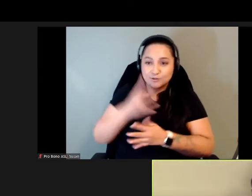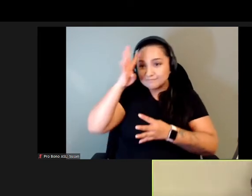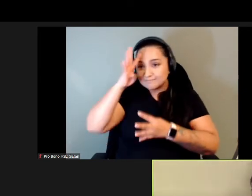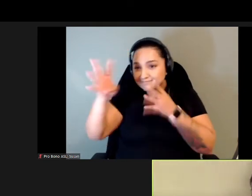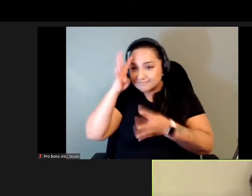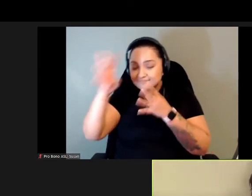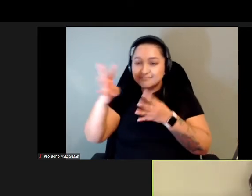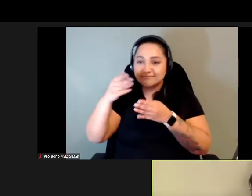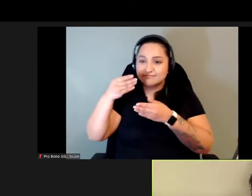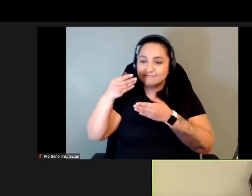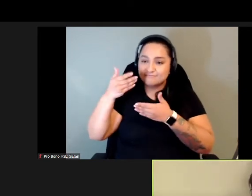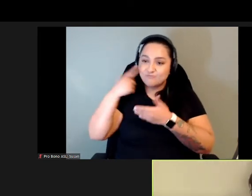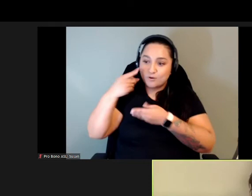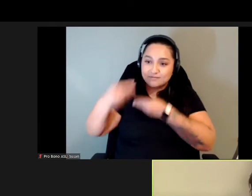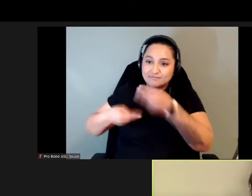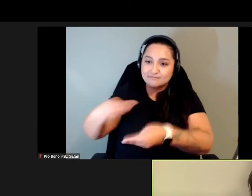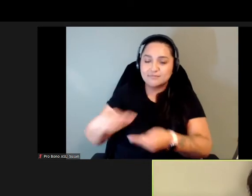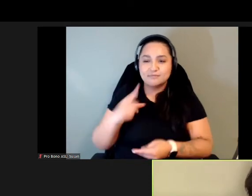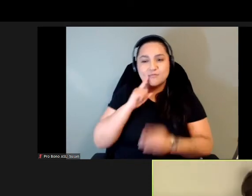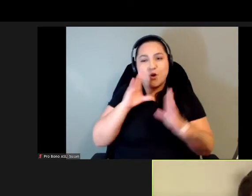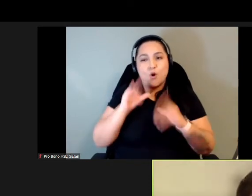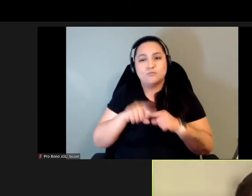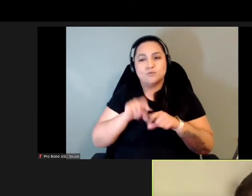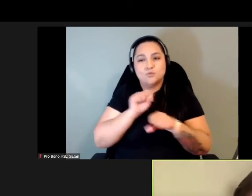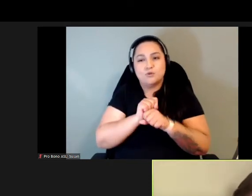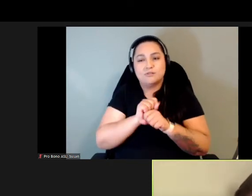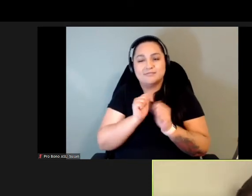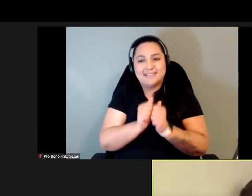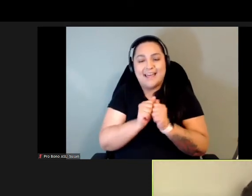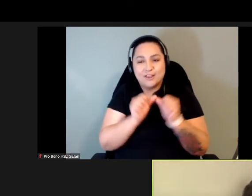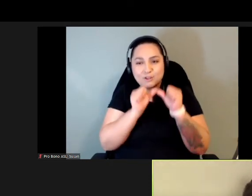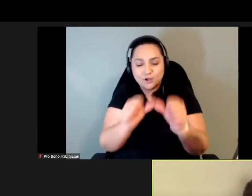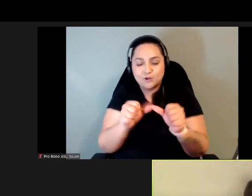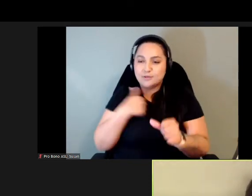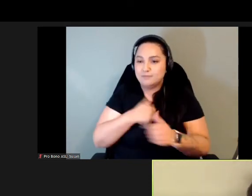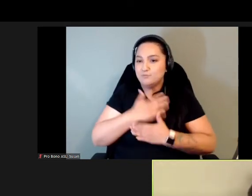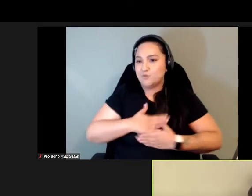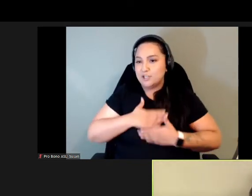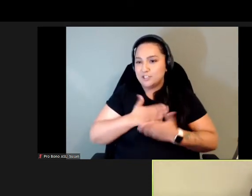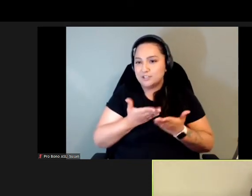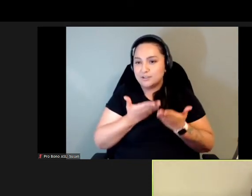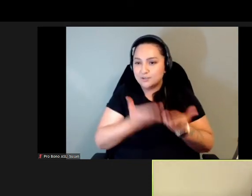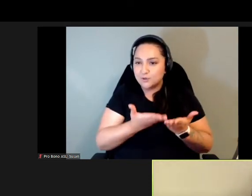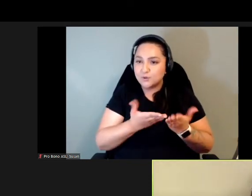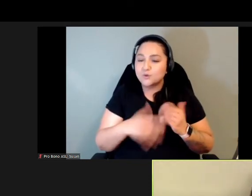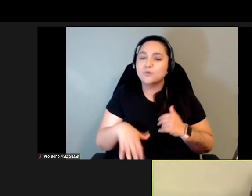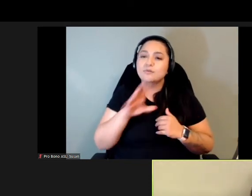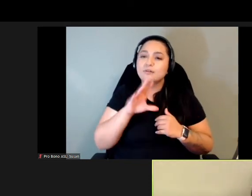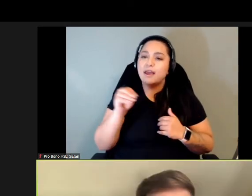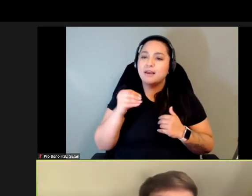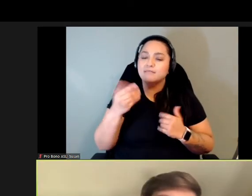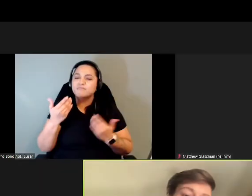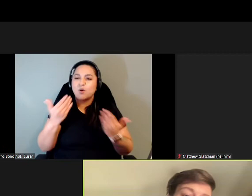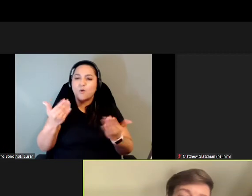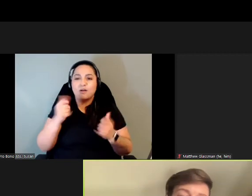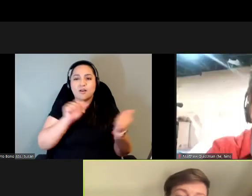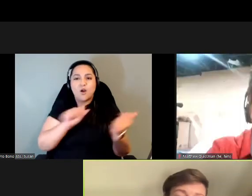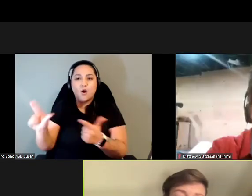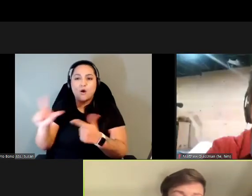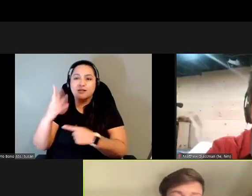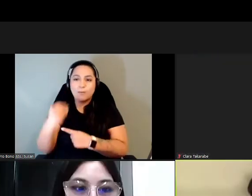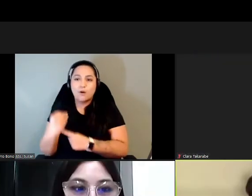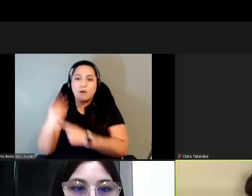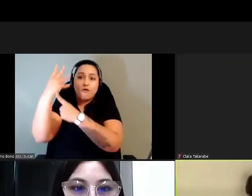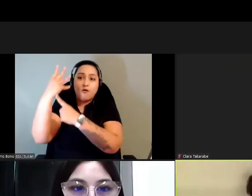together. We really appreciate you. And how about we all come on, Marina and Clara, so we can talk